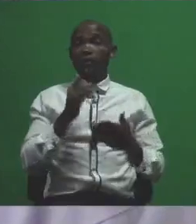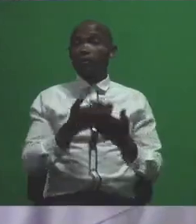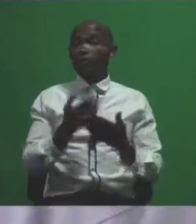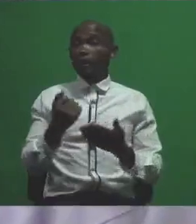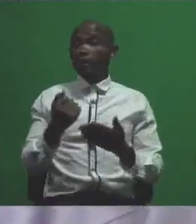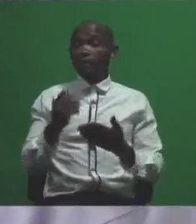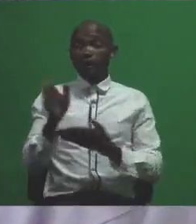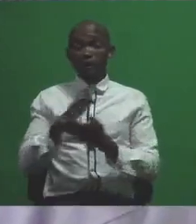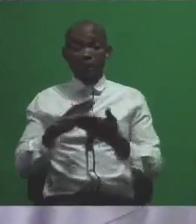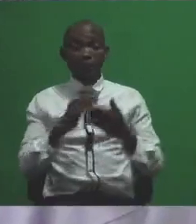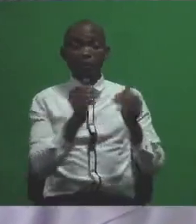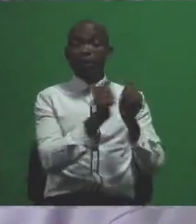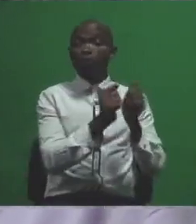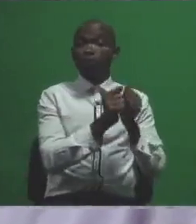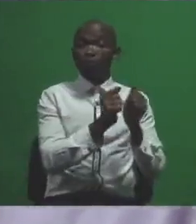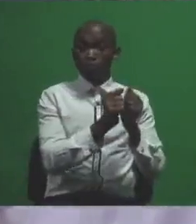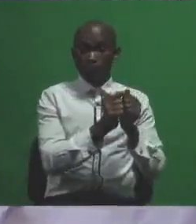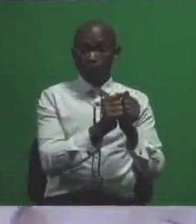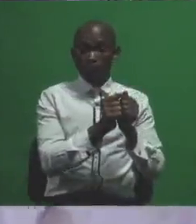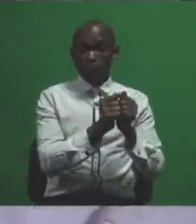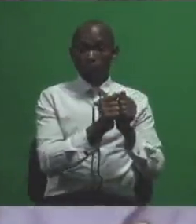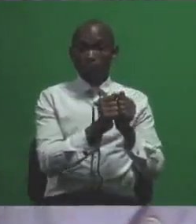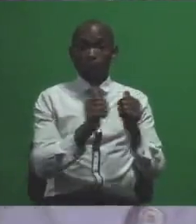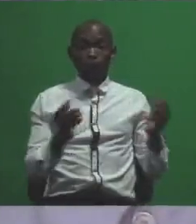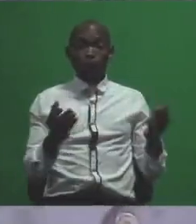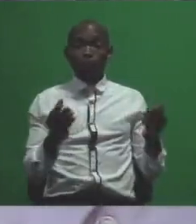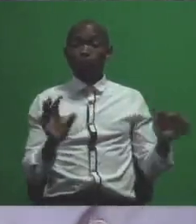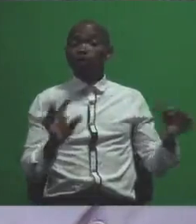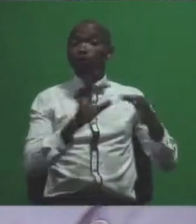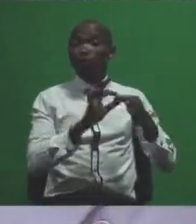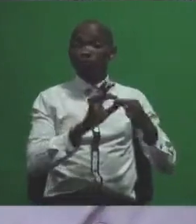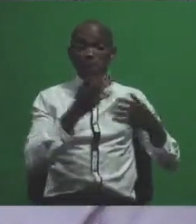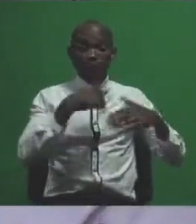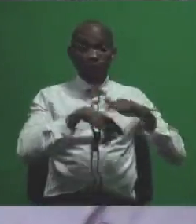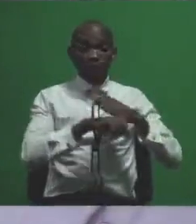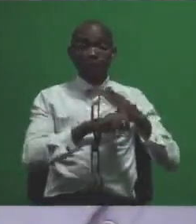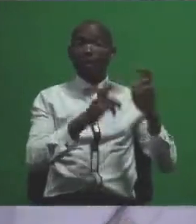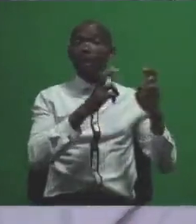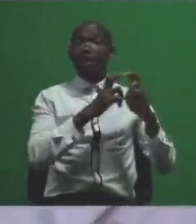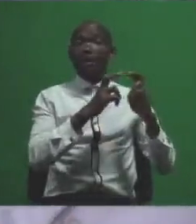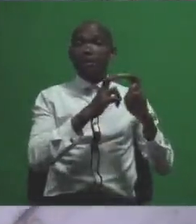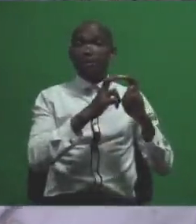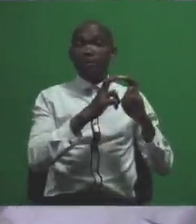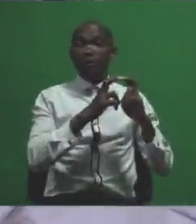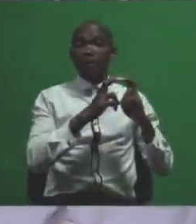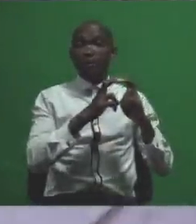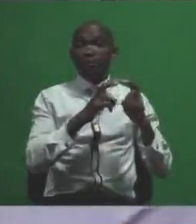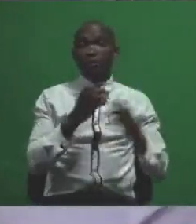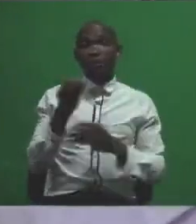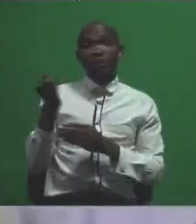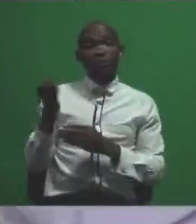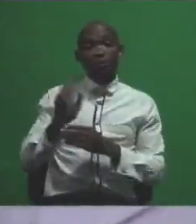some equipment which are connected to electricity, but this one is not